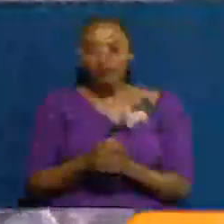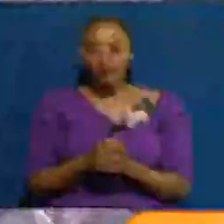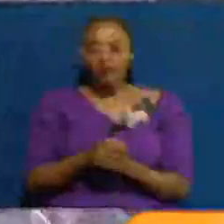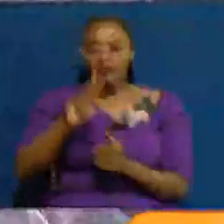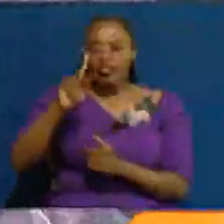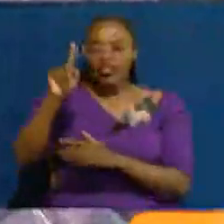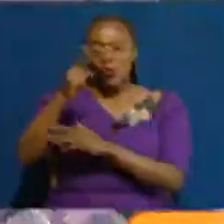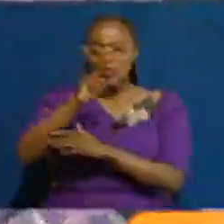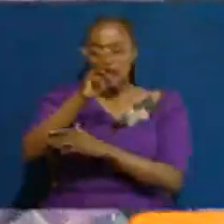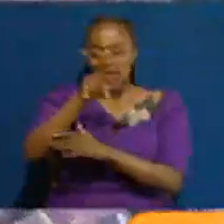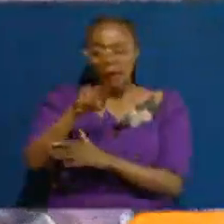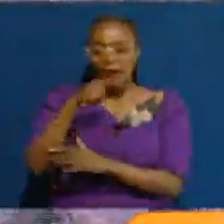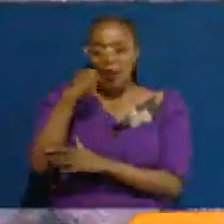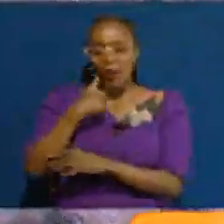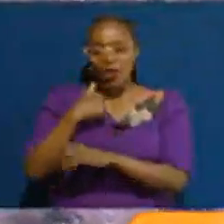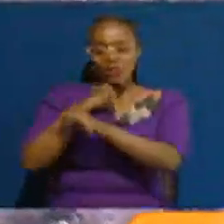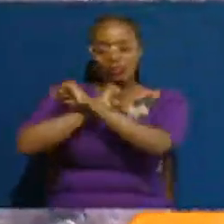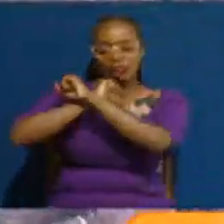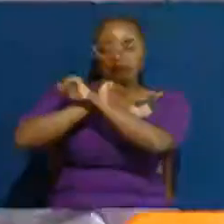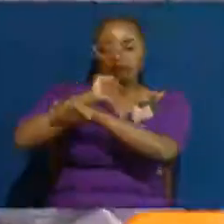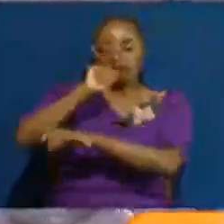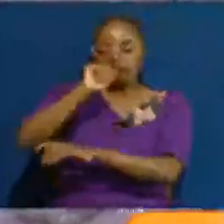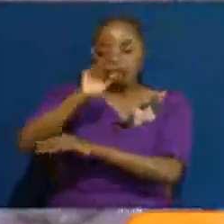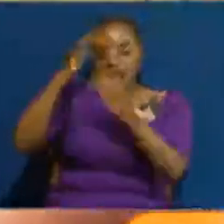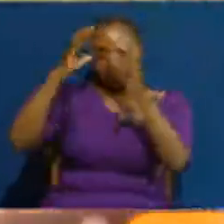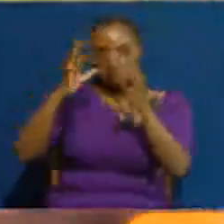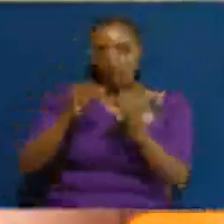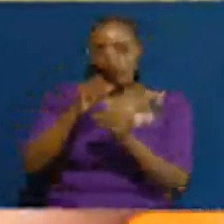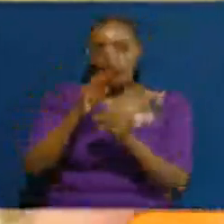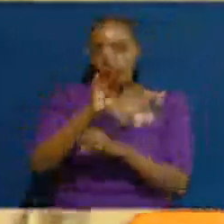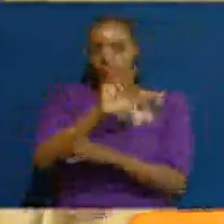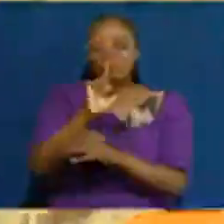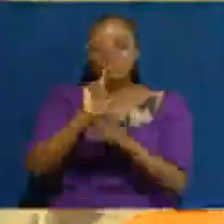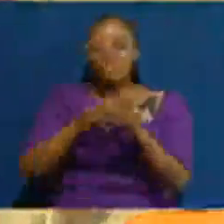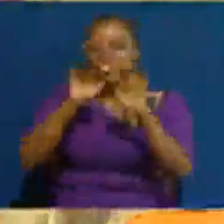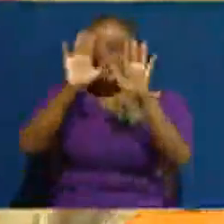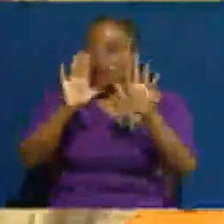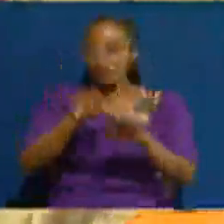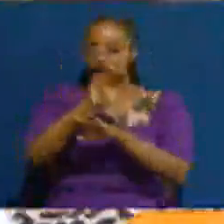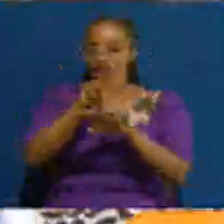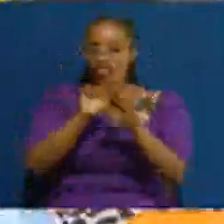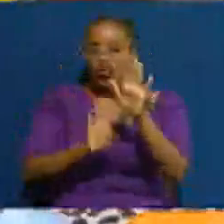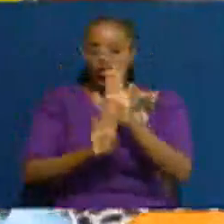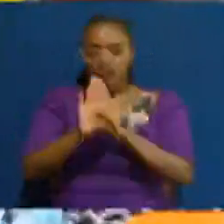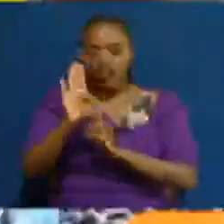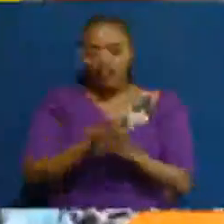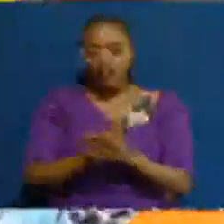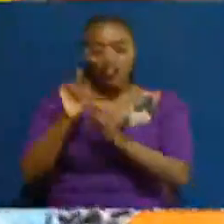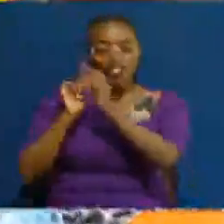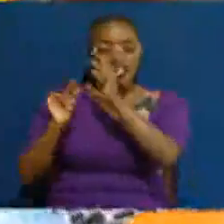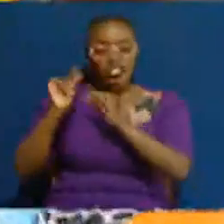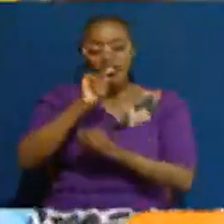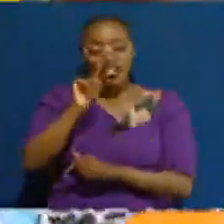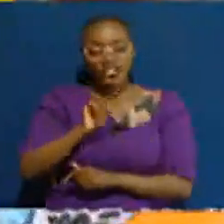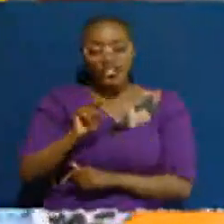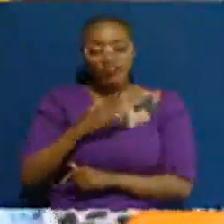Kenya Kwanza MPs have vigorously defended their position on the bill, stressing its importance for national development. That is Gen C for me, or